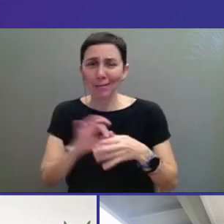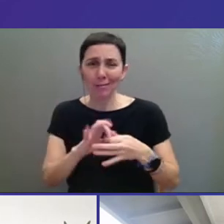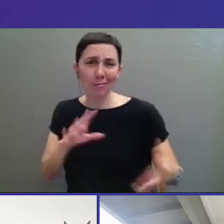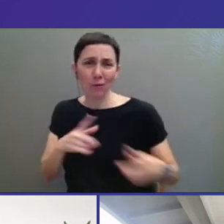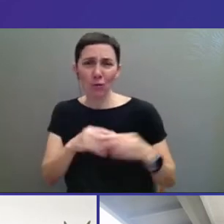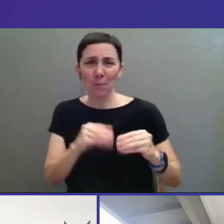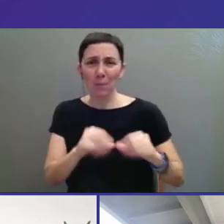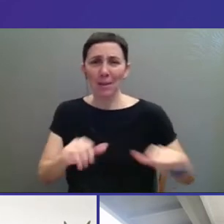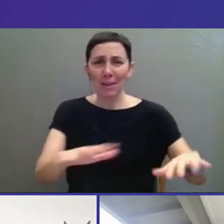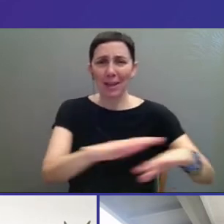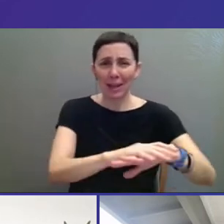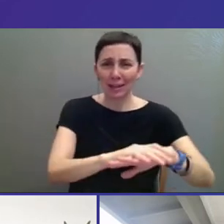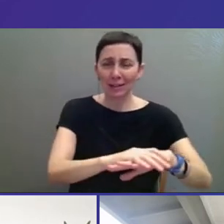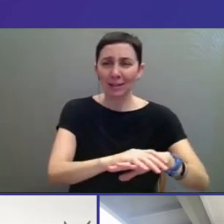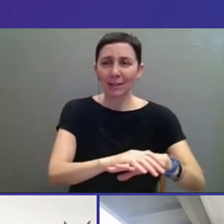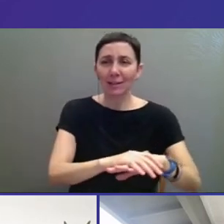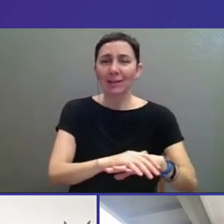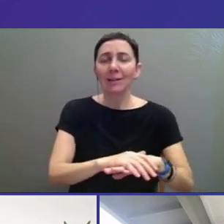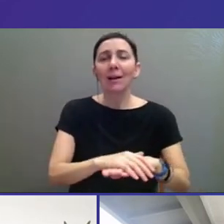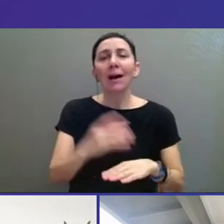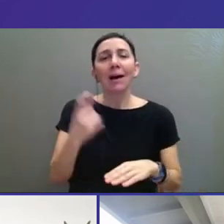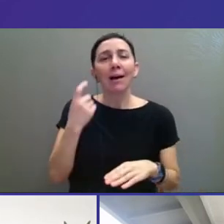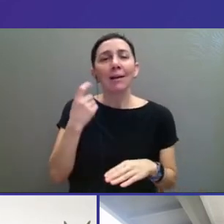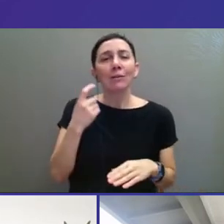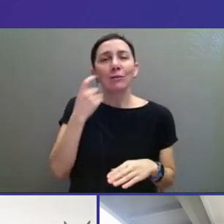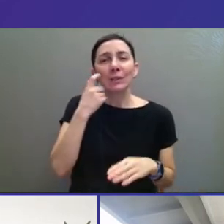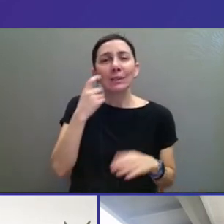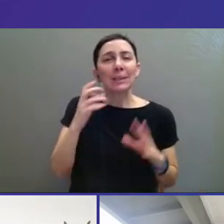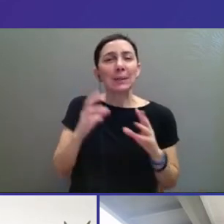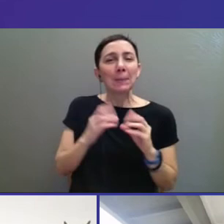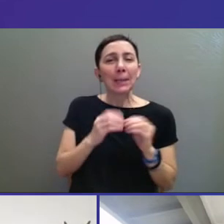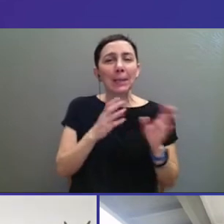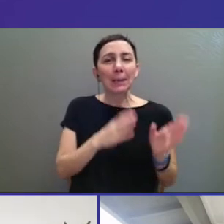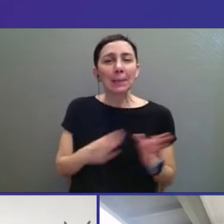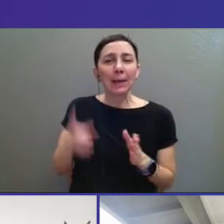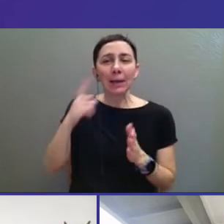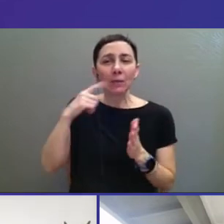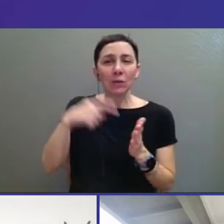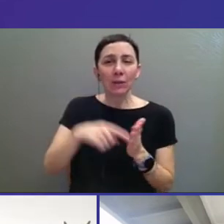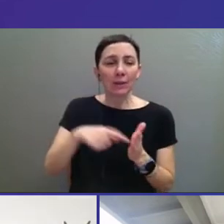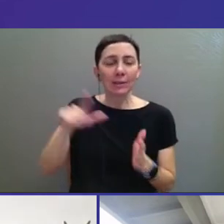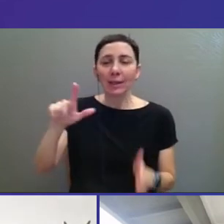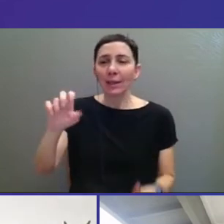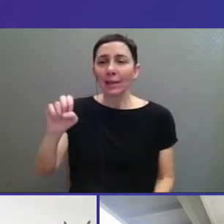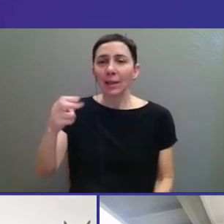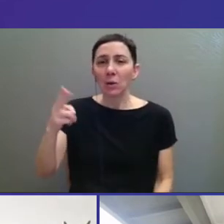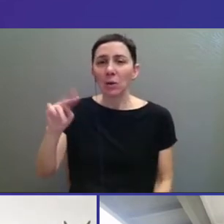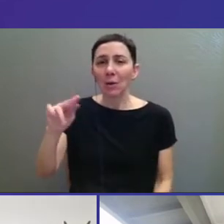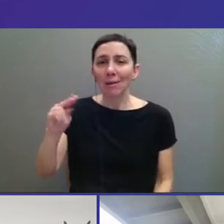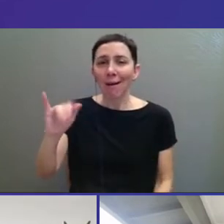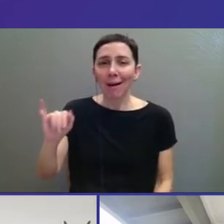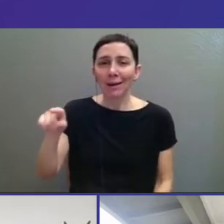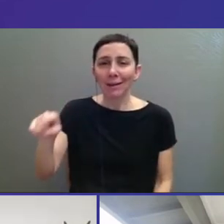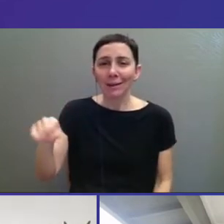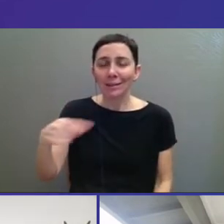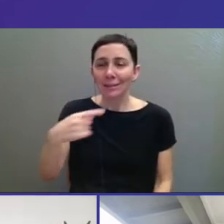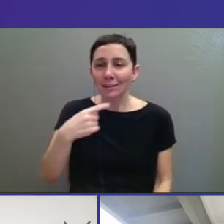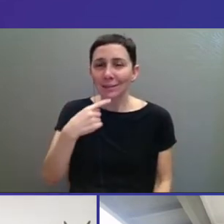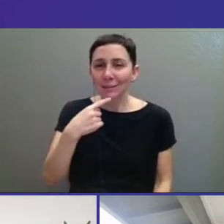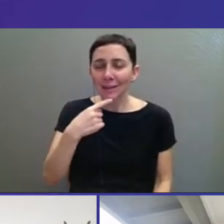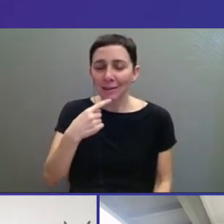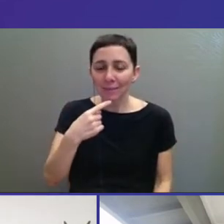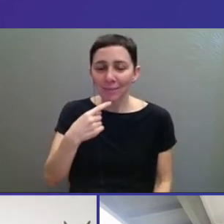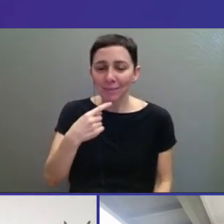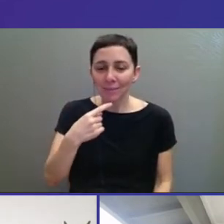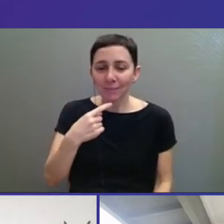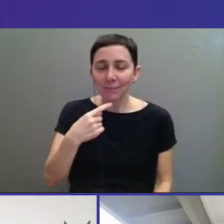well. We are part of this. I feel like in the meeting that we had to plan for this, Lehuanani really brought into